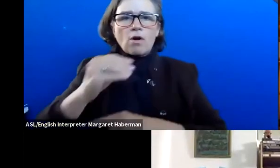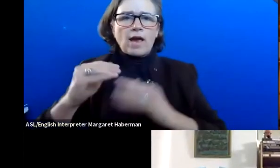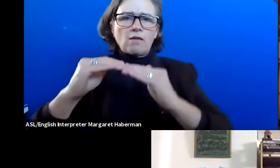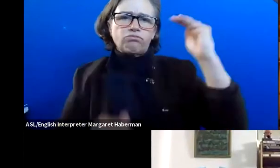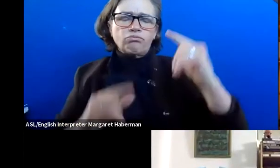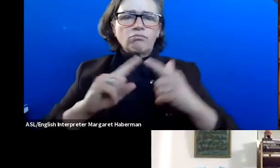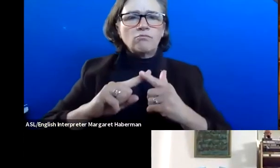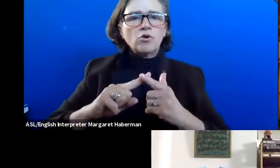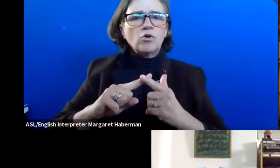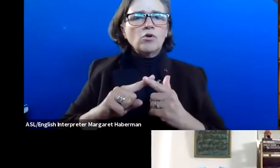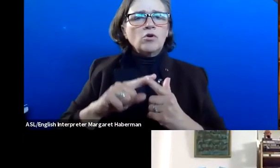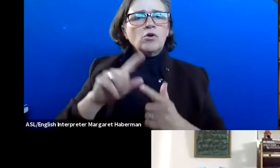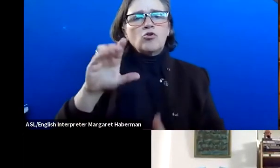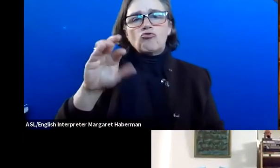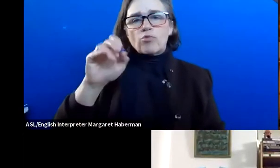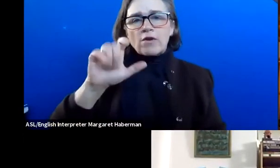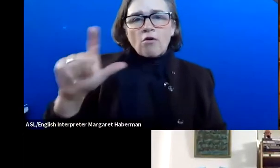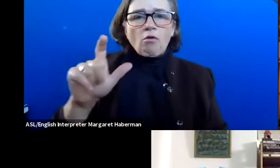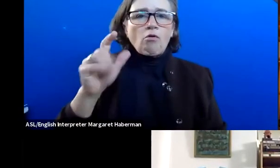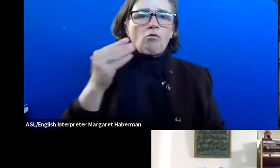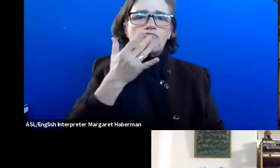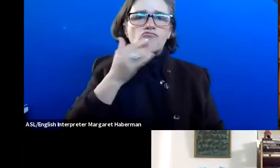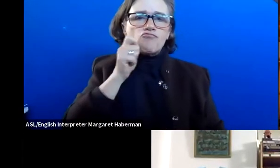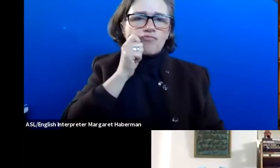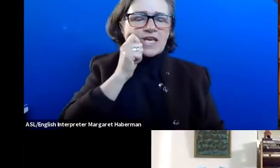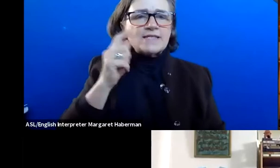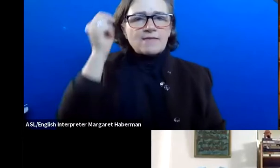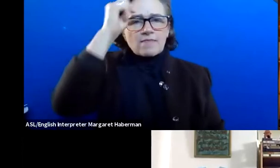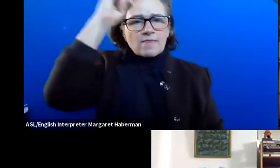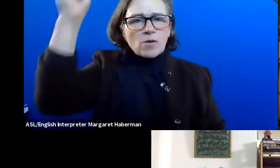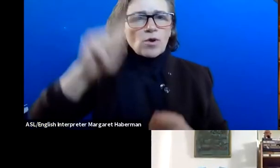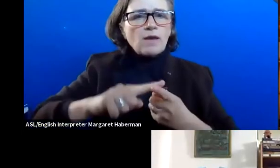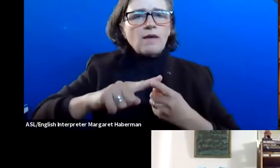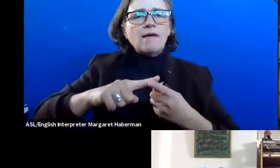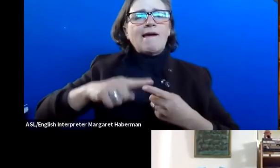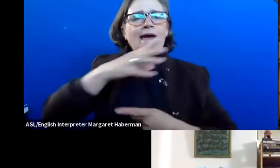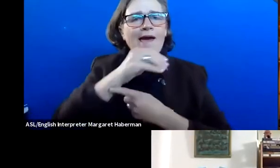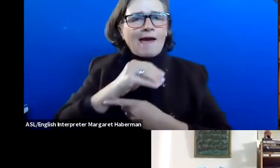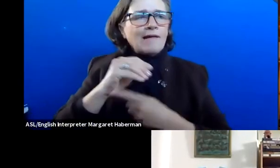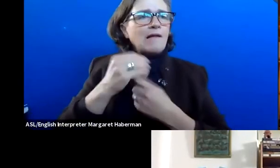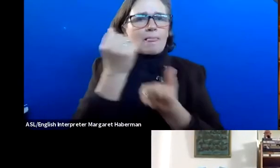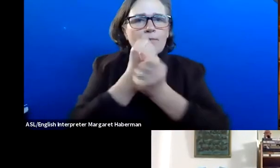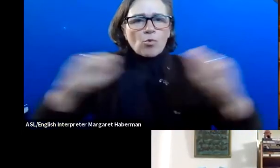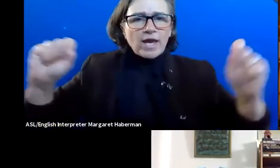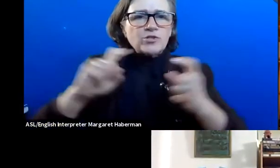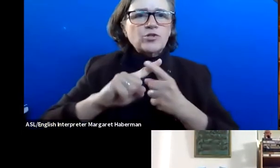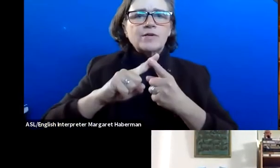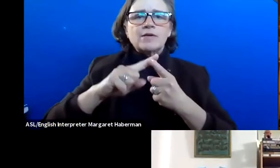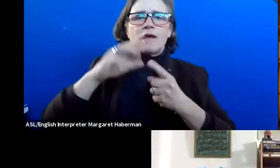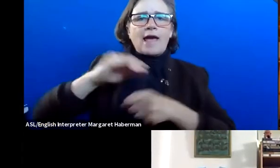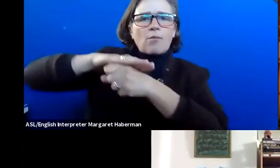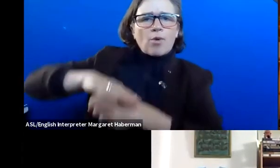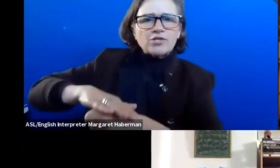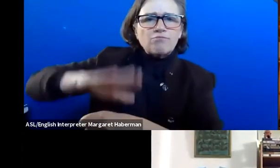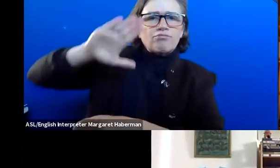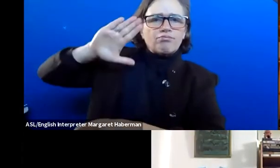race theory, the institutionalization of oppression and liberation. She has designed, directed, and taught